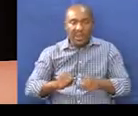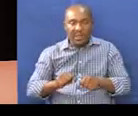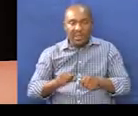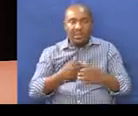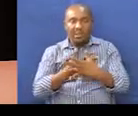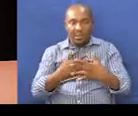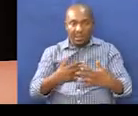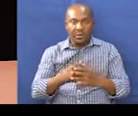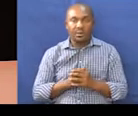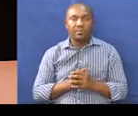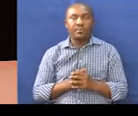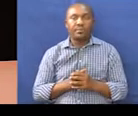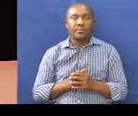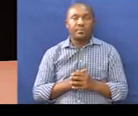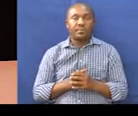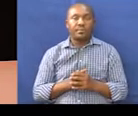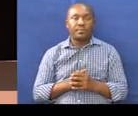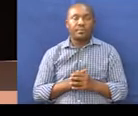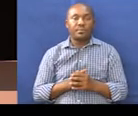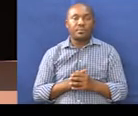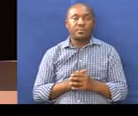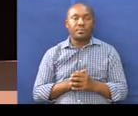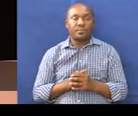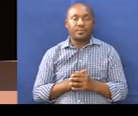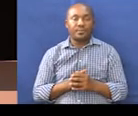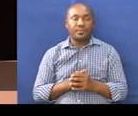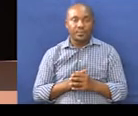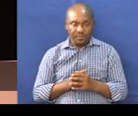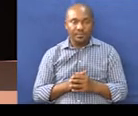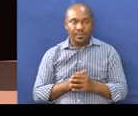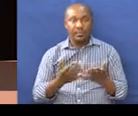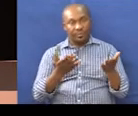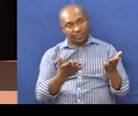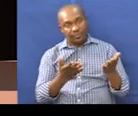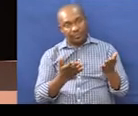Here is protein, the test of protein.